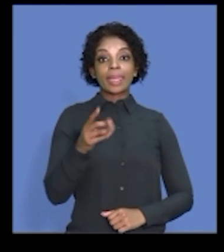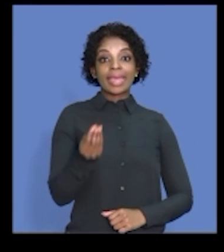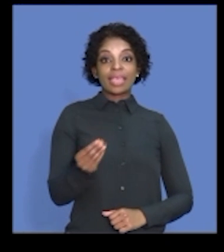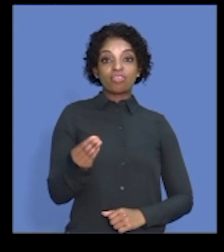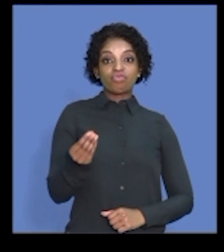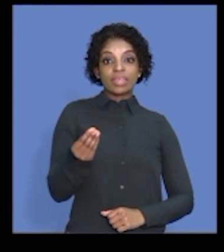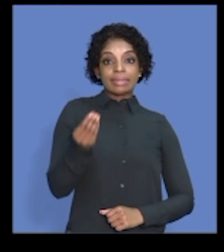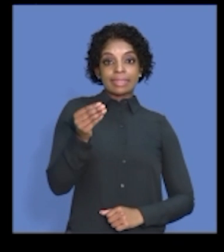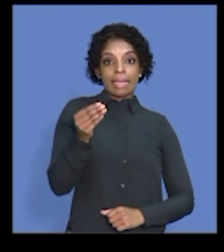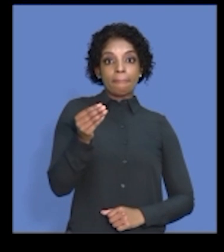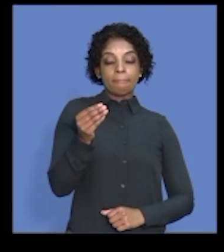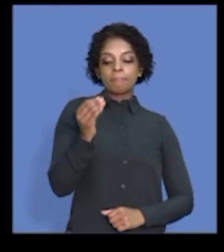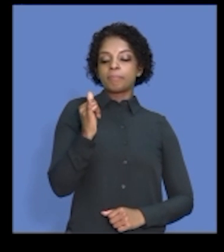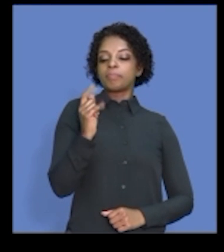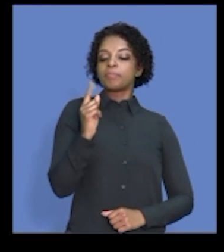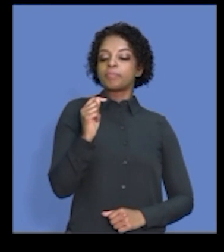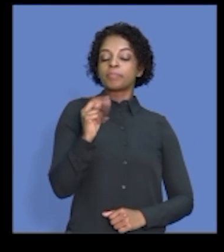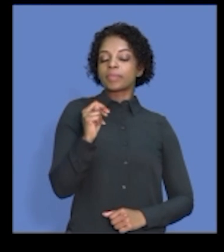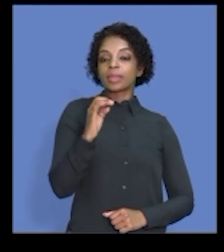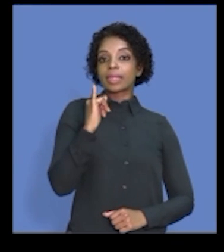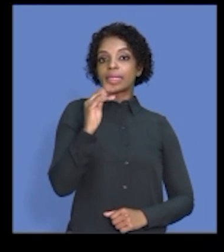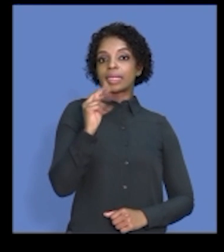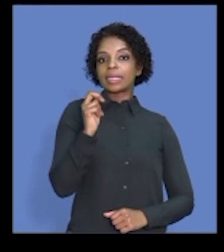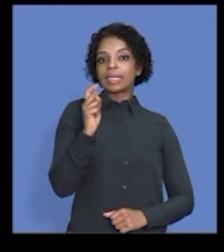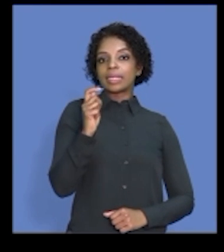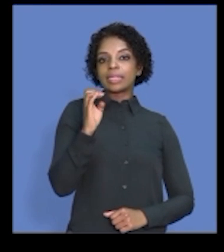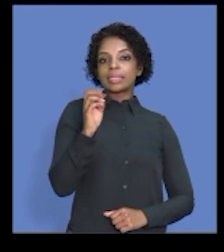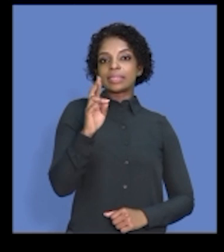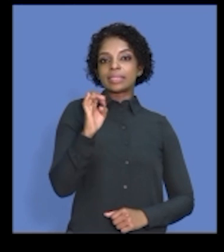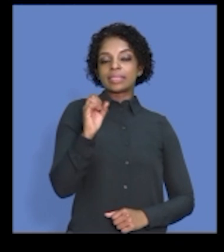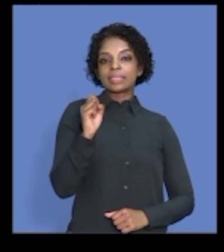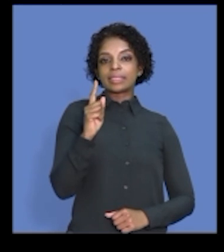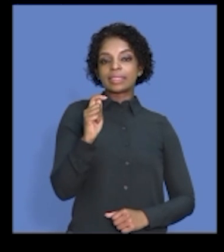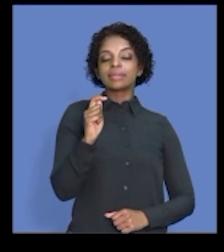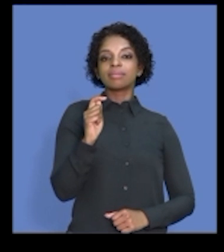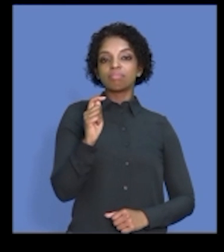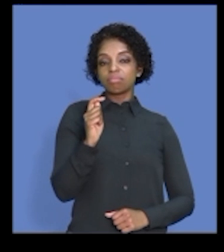interest amounted to, for this year, the capitalized interest amounted to